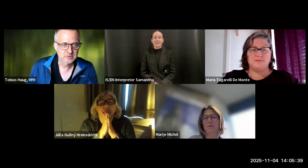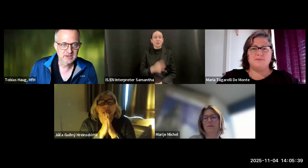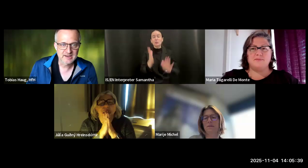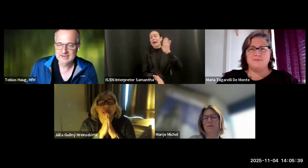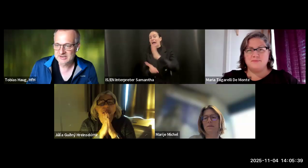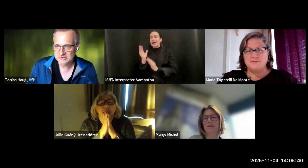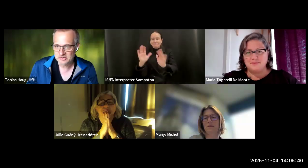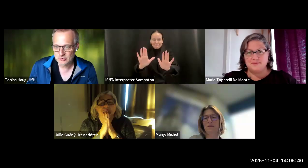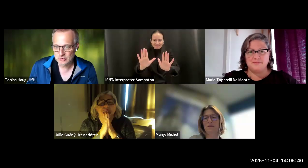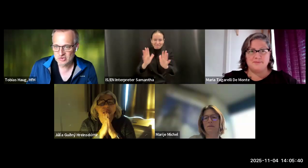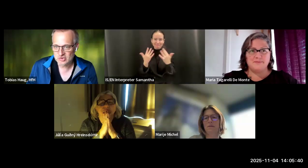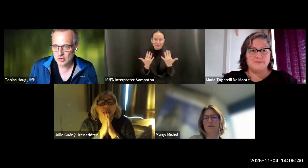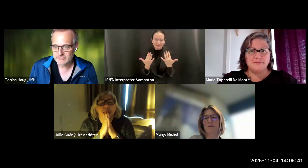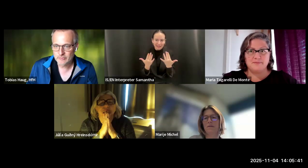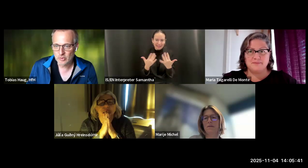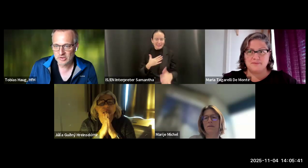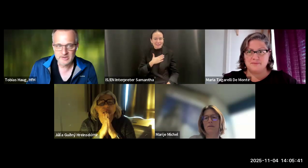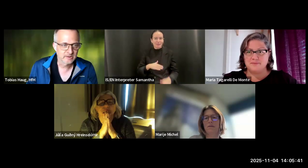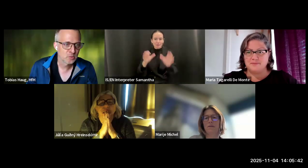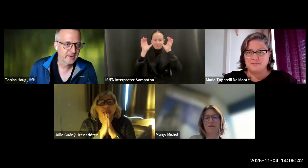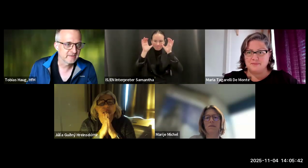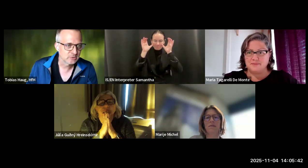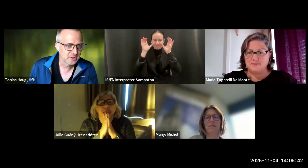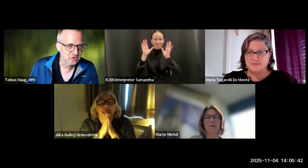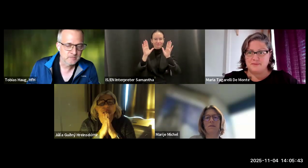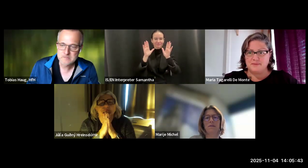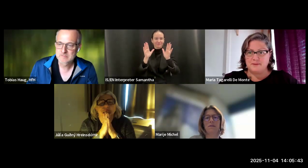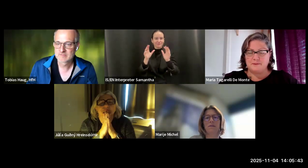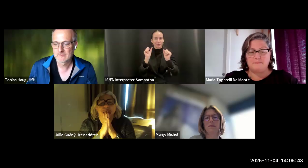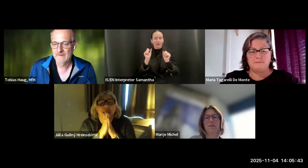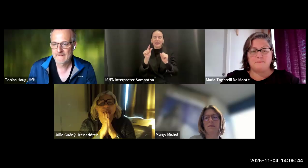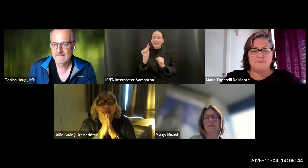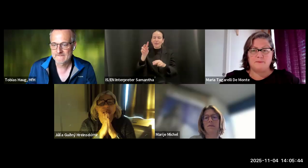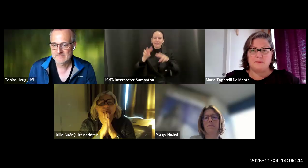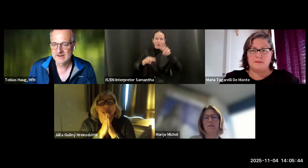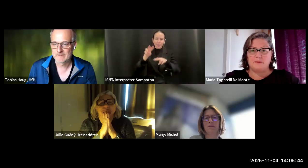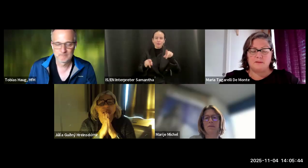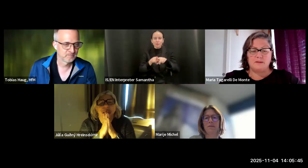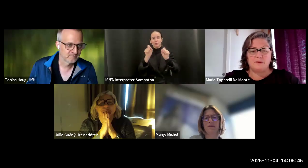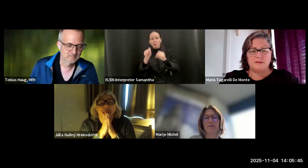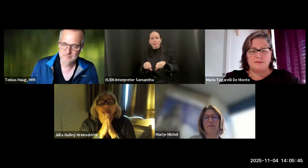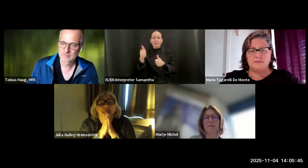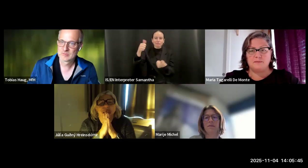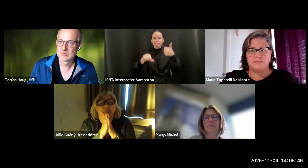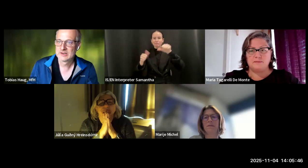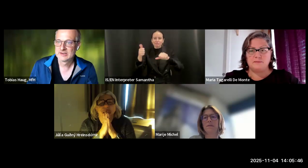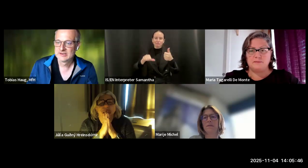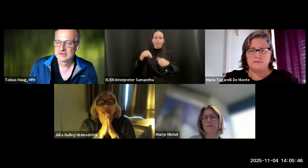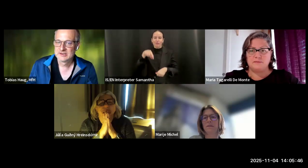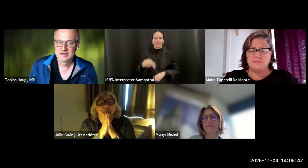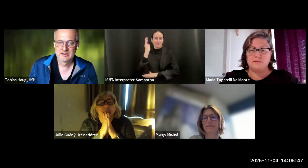webinar, because we would kindly ask you to join for a quick evaluation. Yeah.